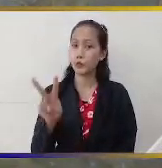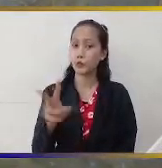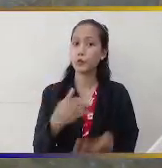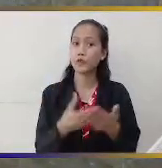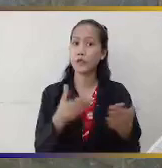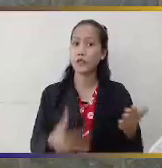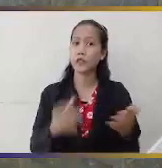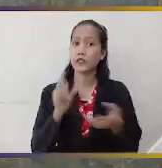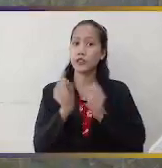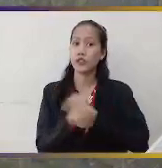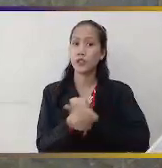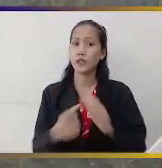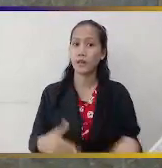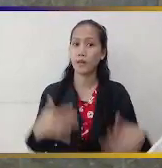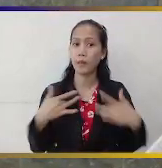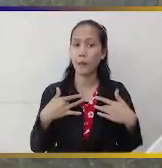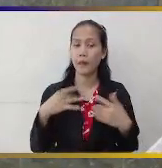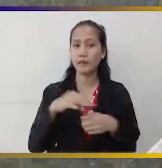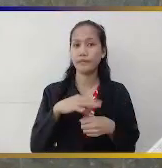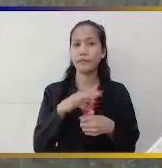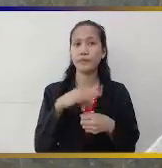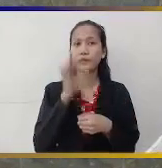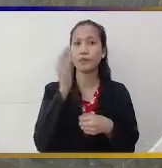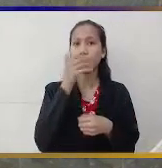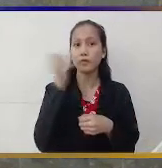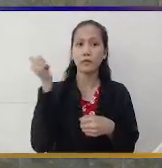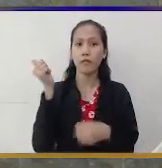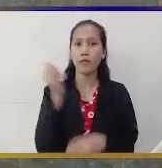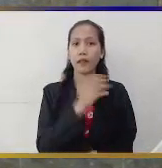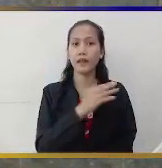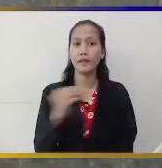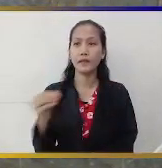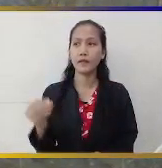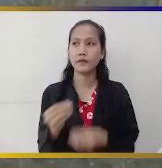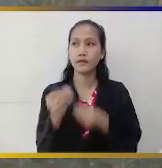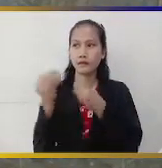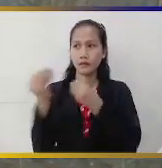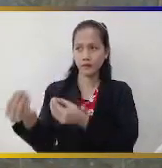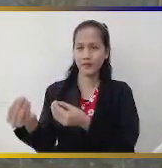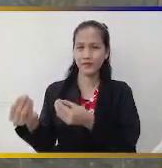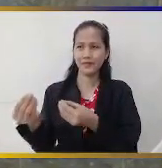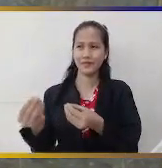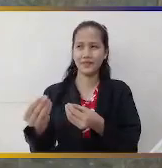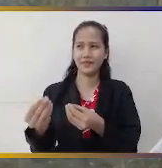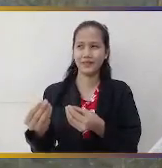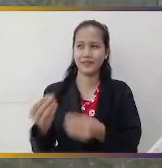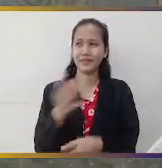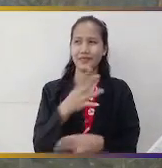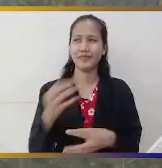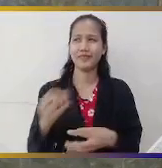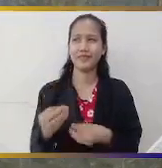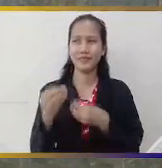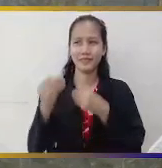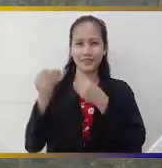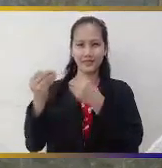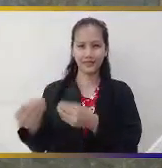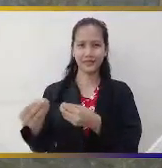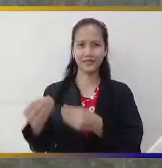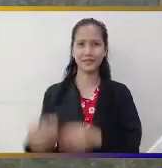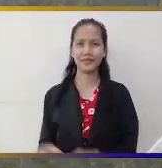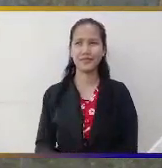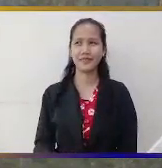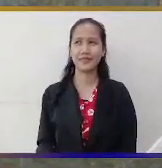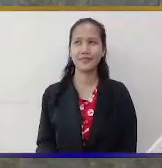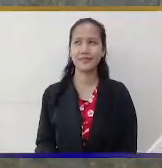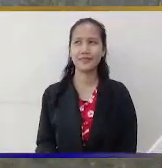they? Soul winning and giving. And what? Giving. And giving. And giving.